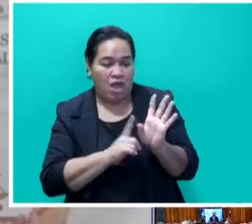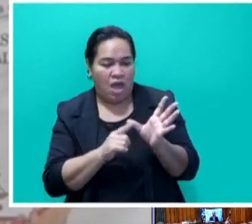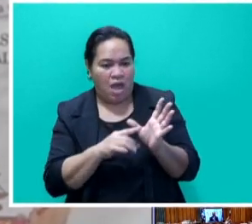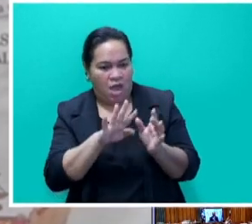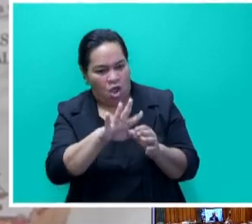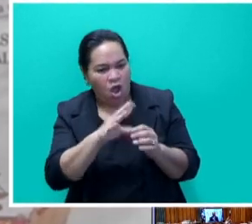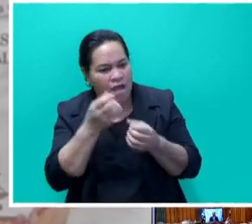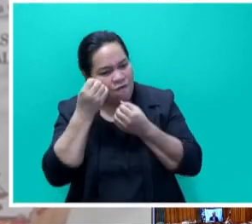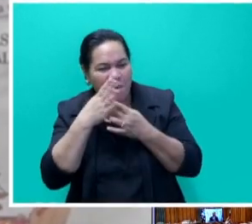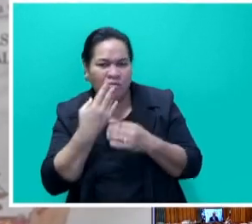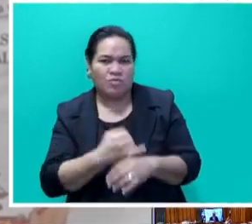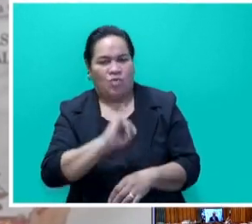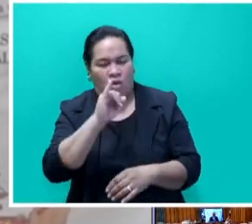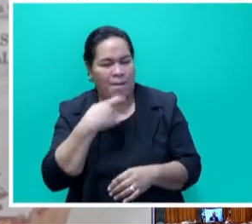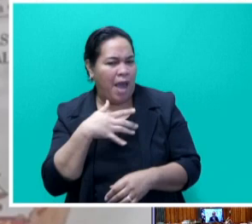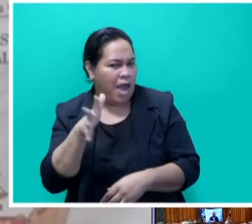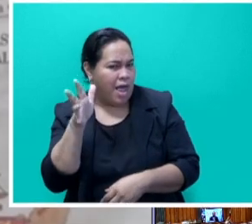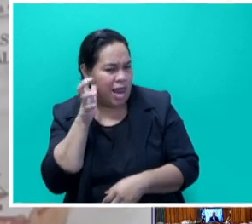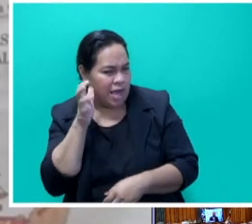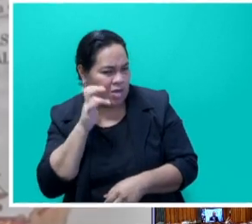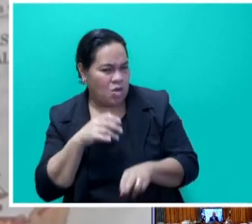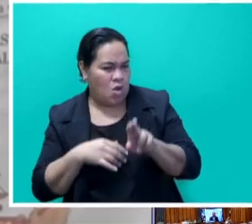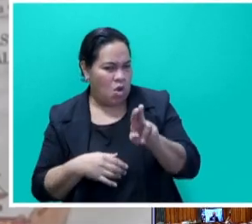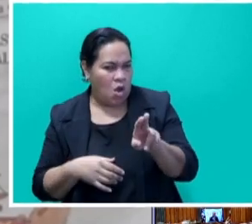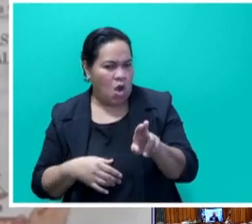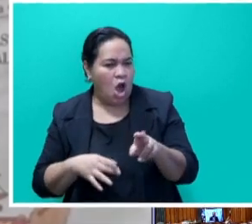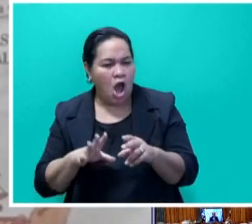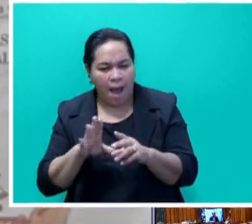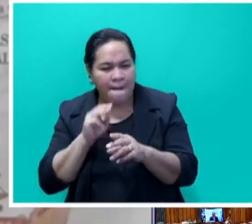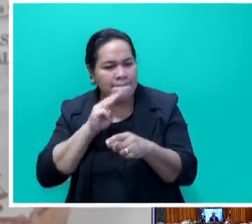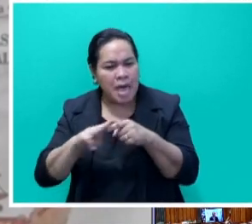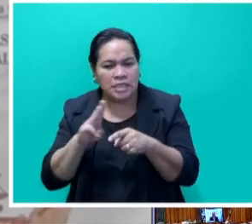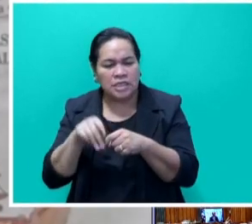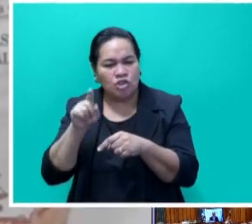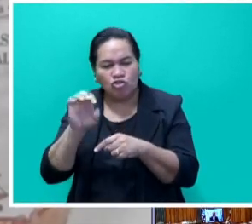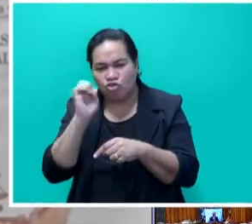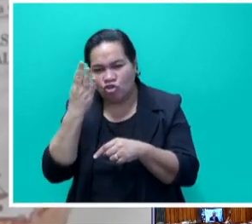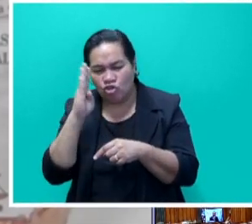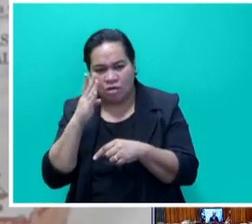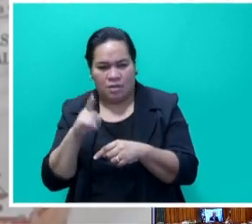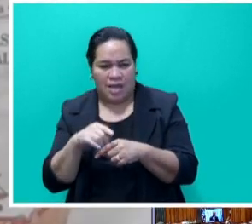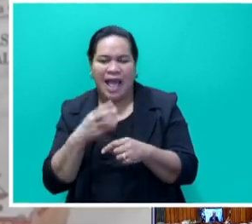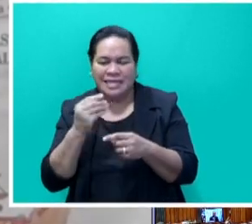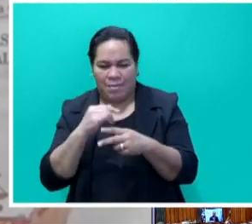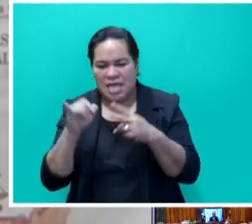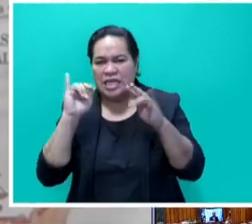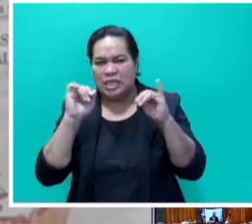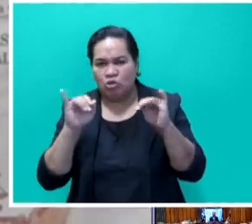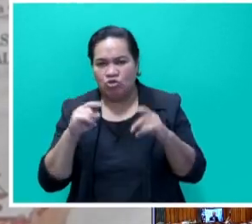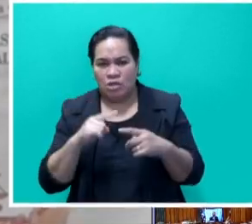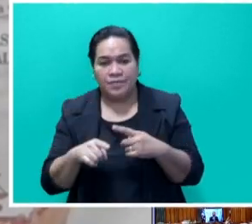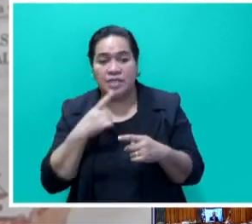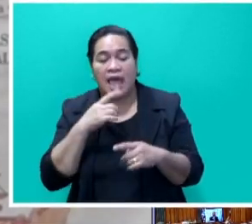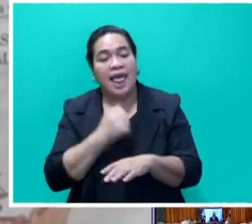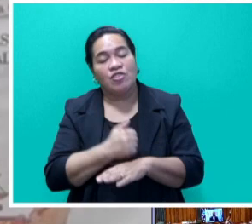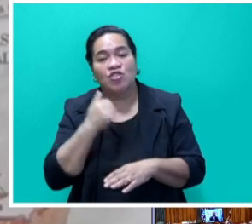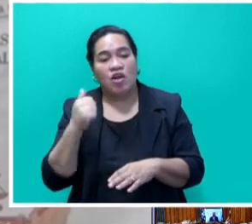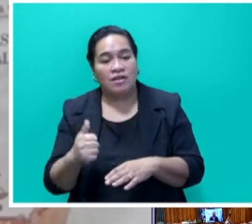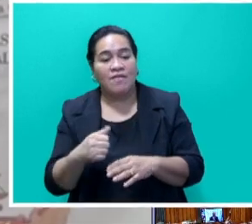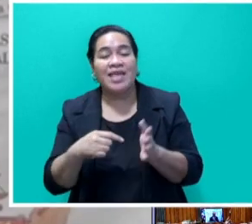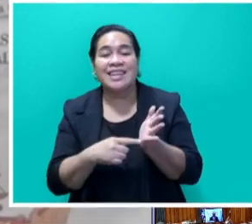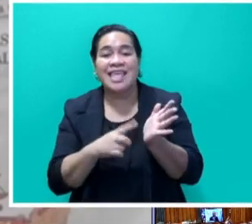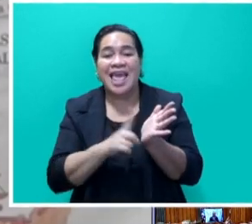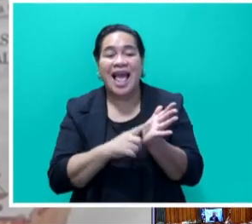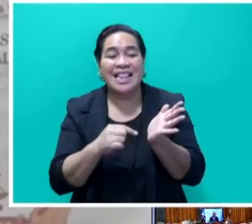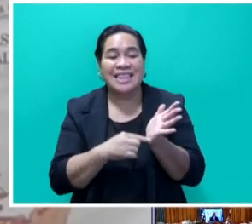17. I listened to her original message on social media, and a number of issues she says. She said that the authority of TLTB